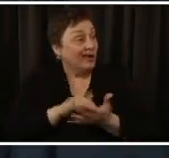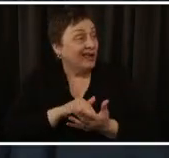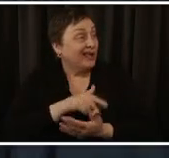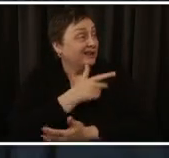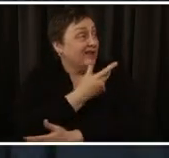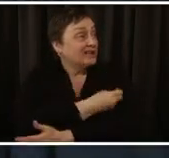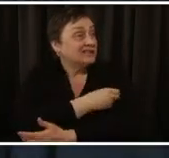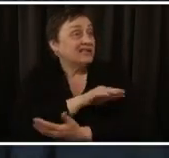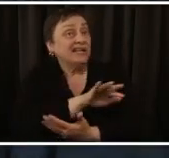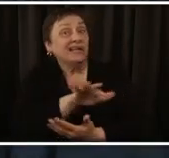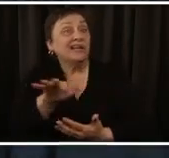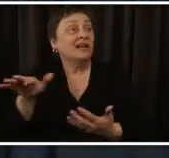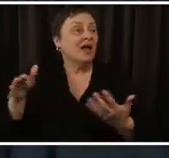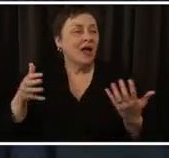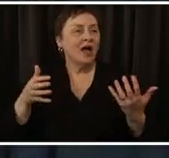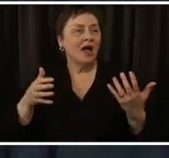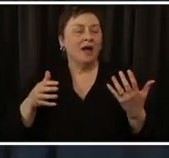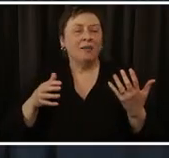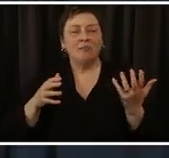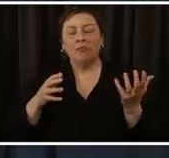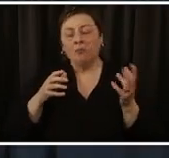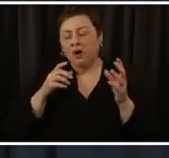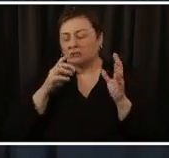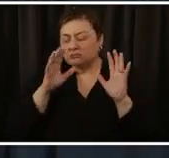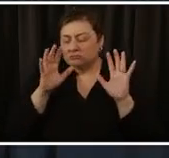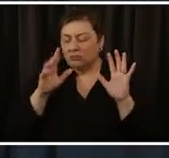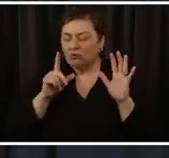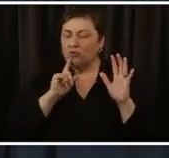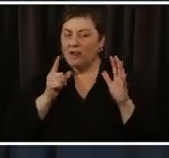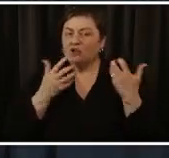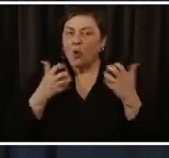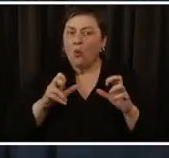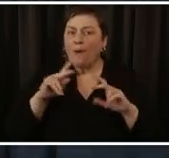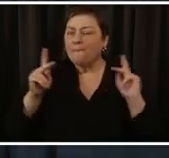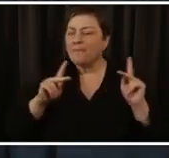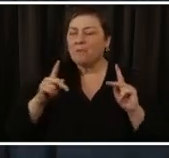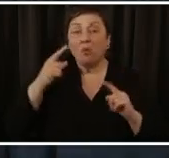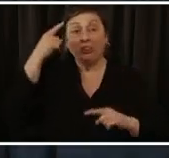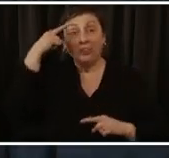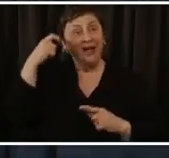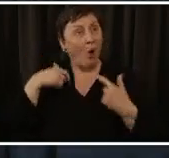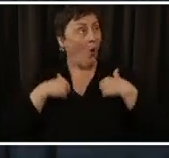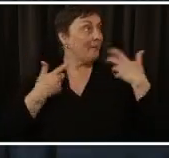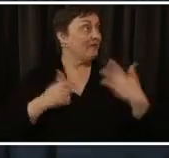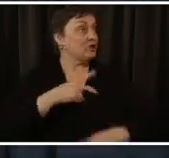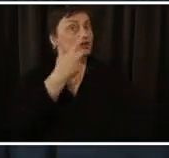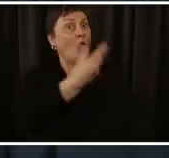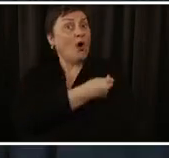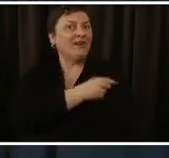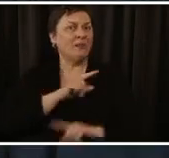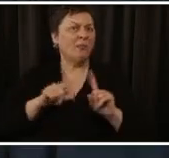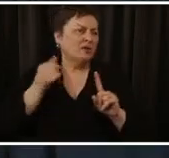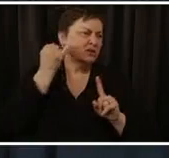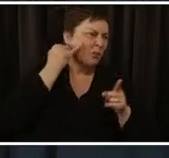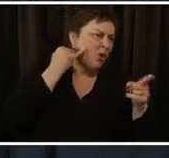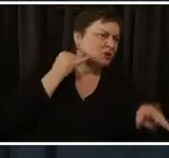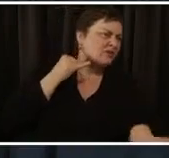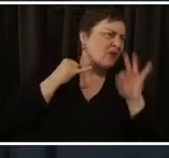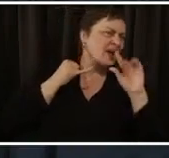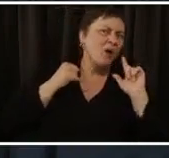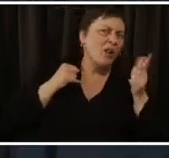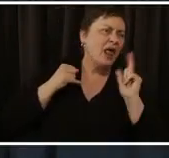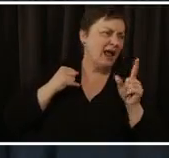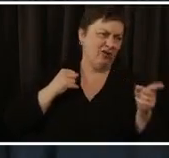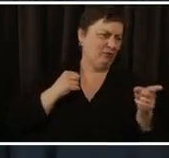nobody unwittingly would not have protection when they think they have protection. That's very important, because once they're protected, they may reasonably